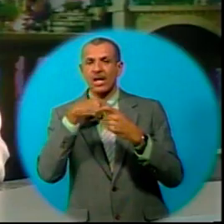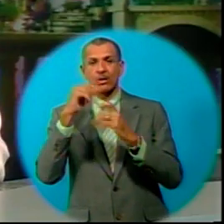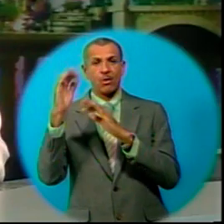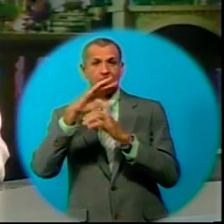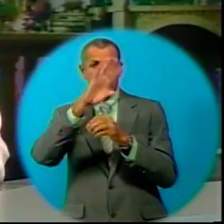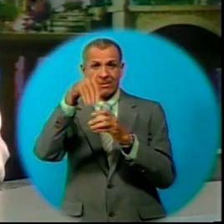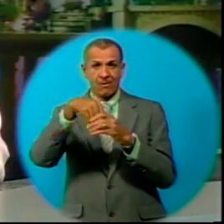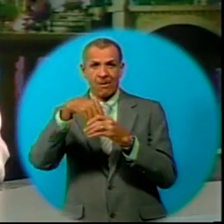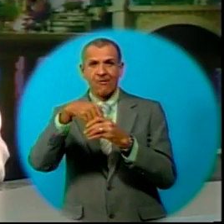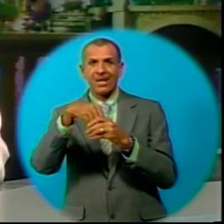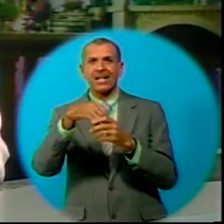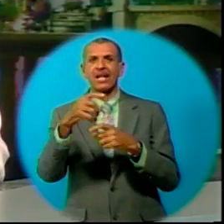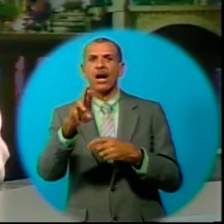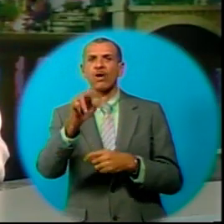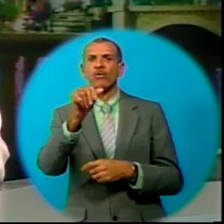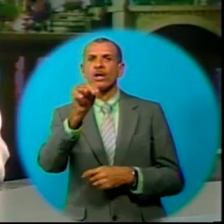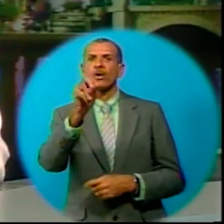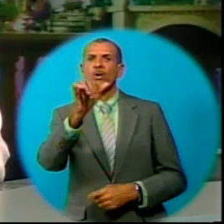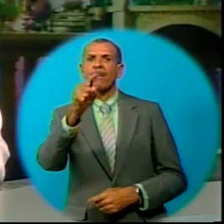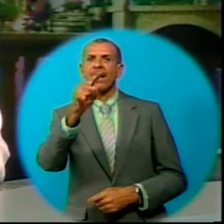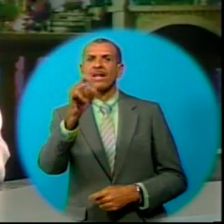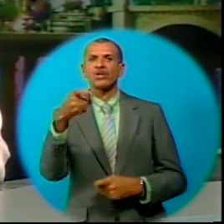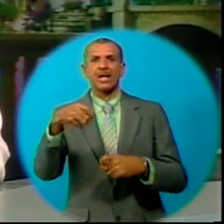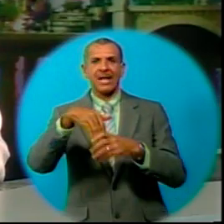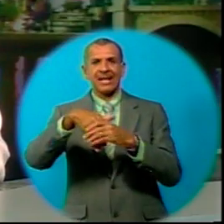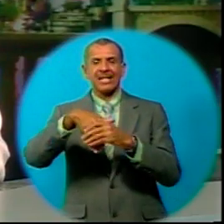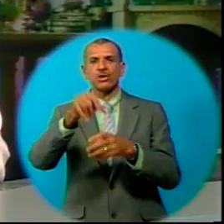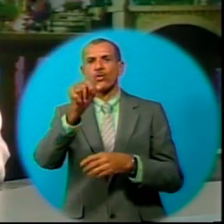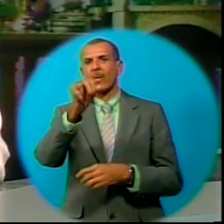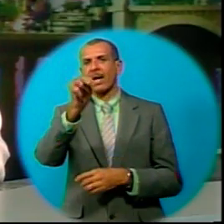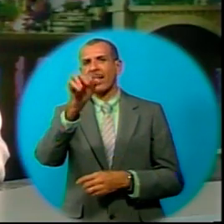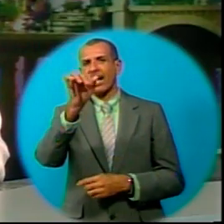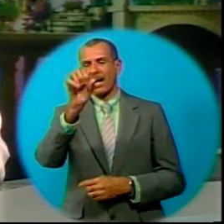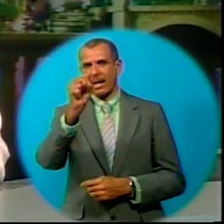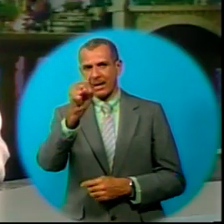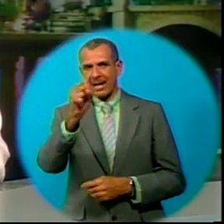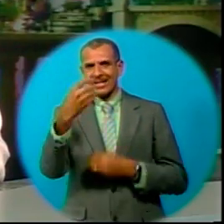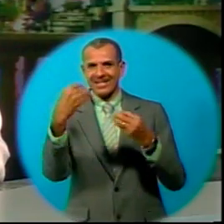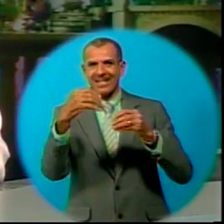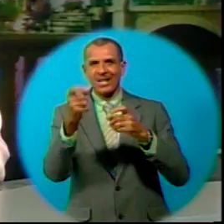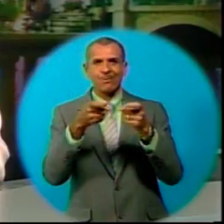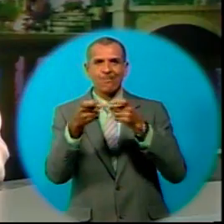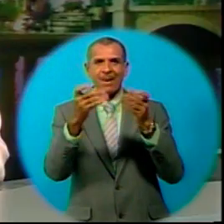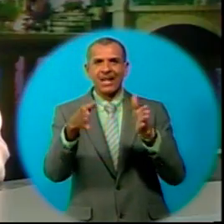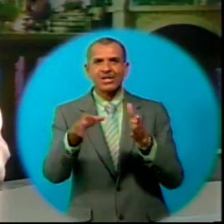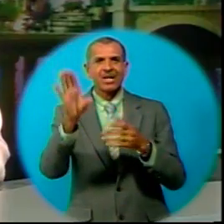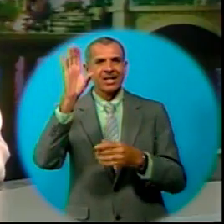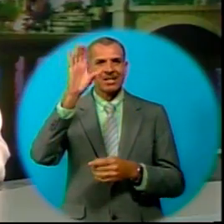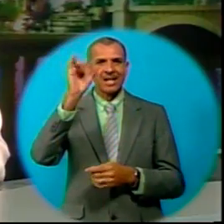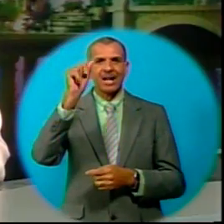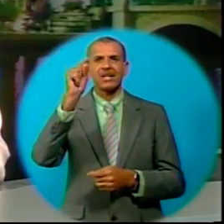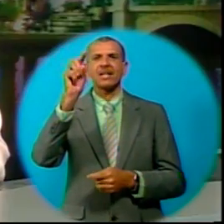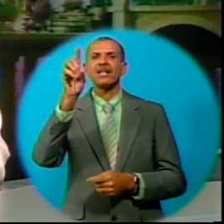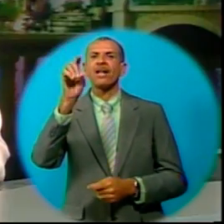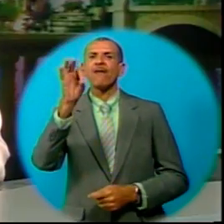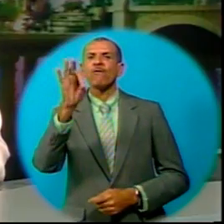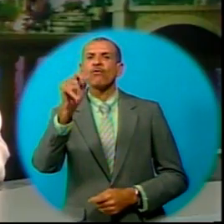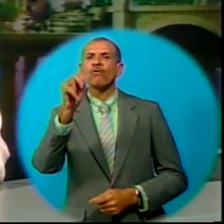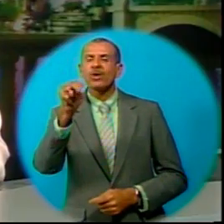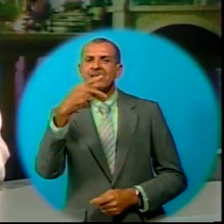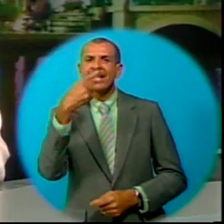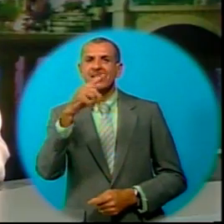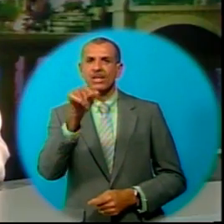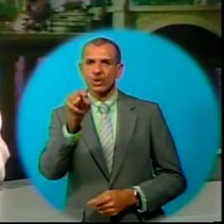in on the renewable energy market in Guyana. Sales manager Carlton DeFore said Guyana is ideally